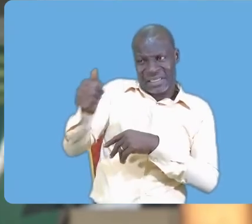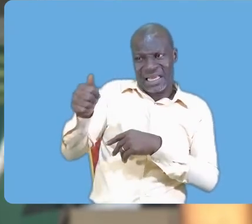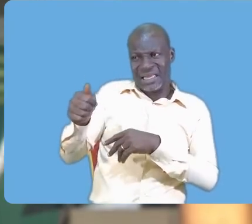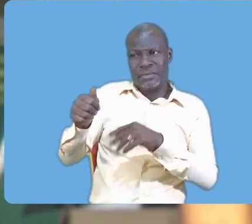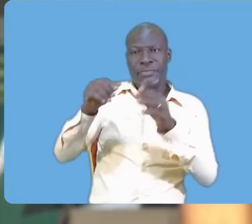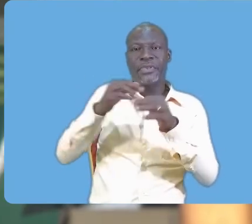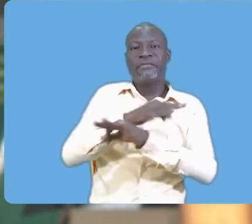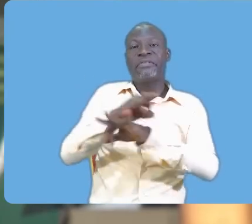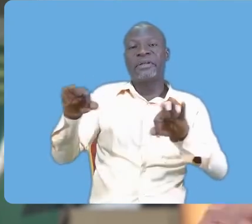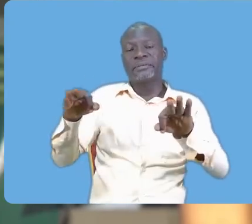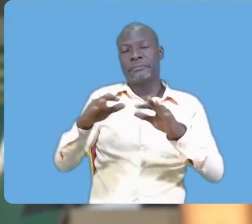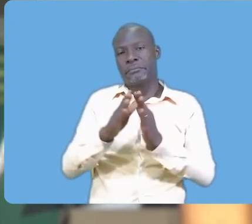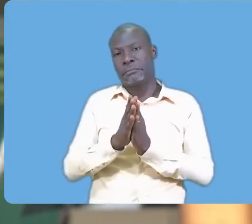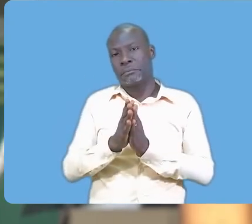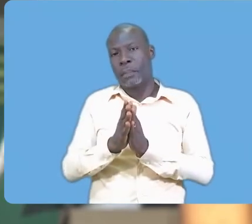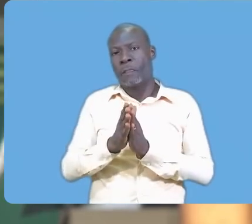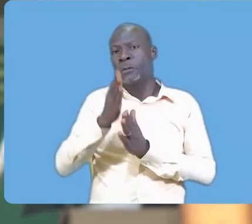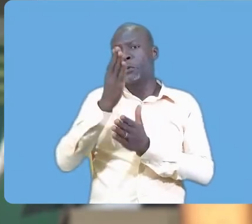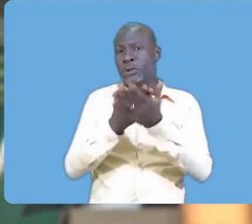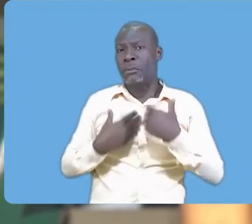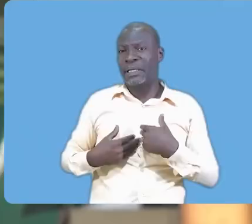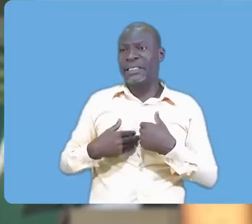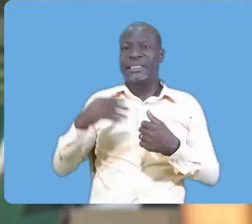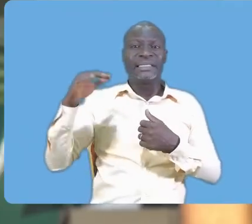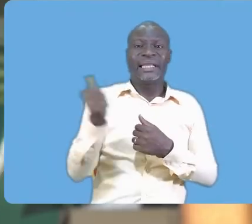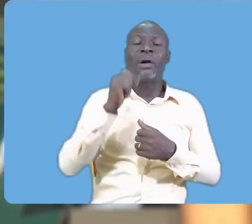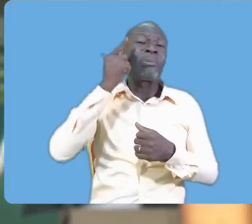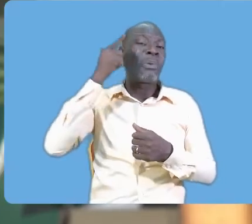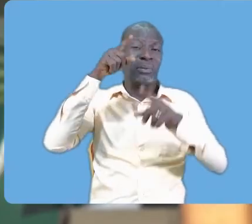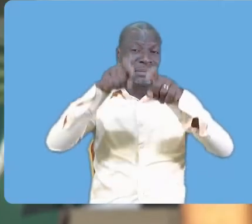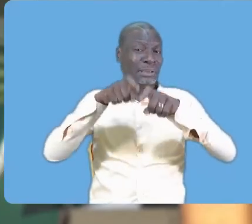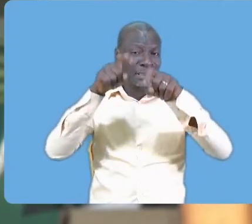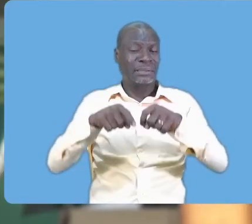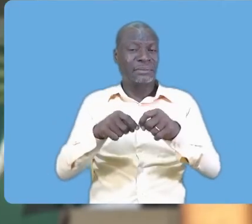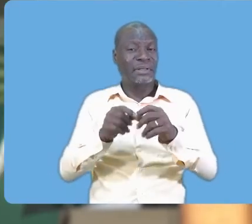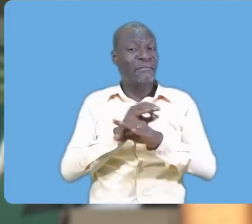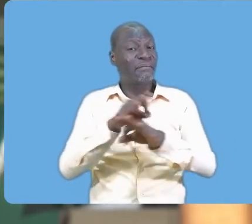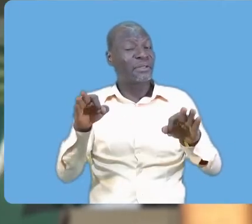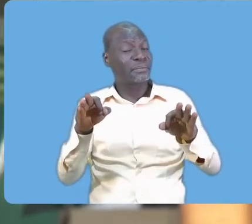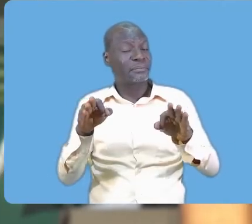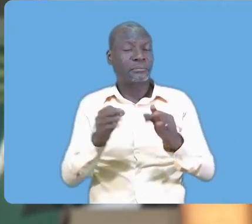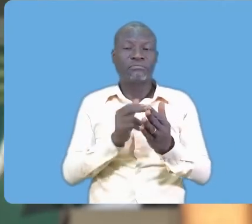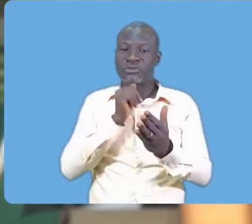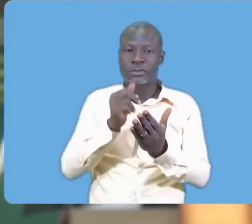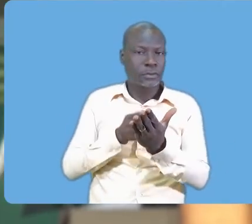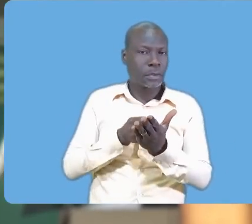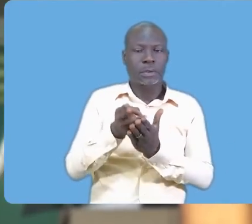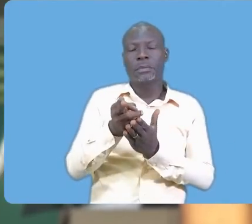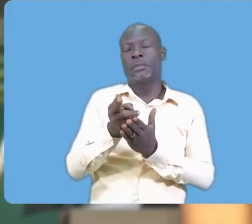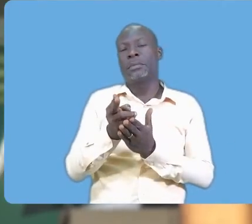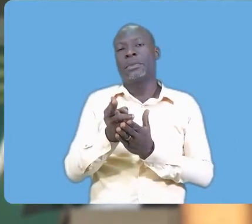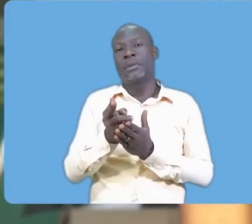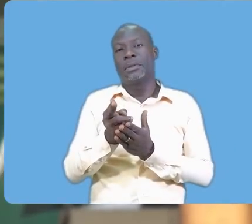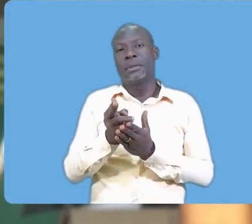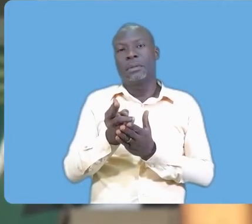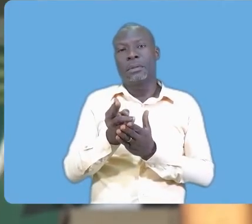kran de ota galam se achipa no na oti kumase dishonest gain bible e yi we ye di